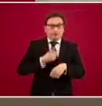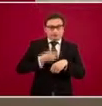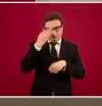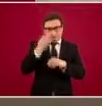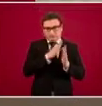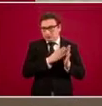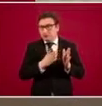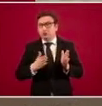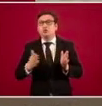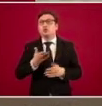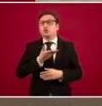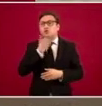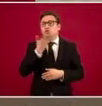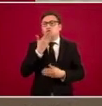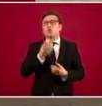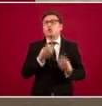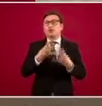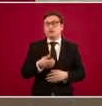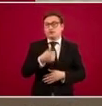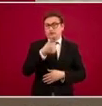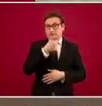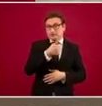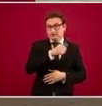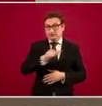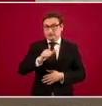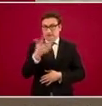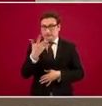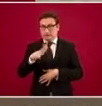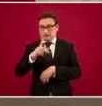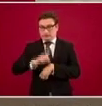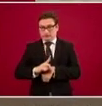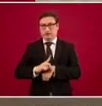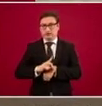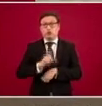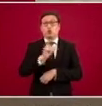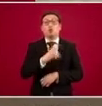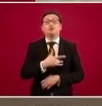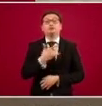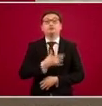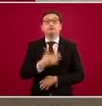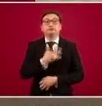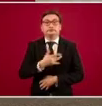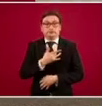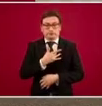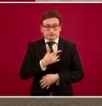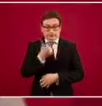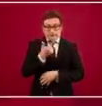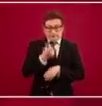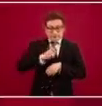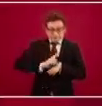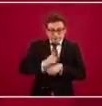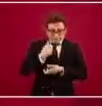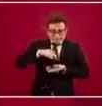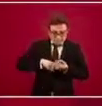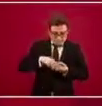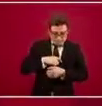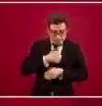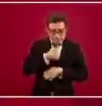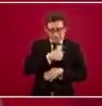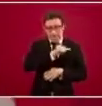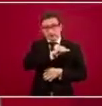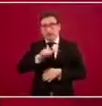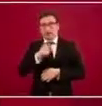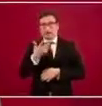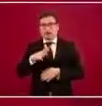And yes, the disease on average lasts 6 to 10 days. Incubation period